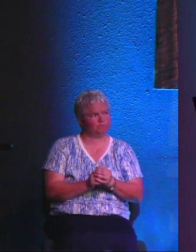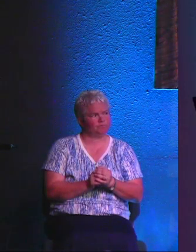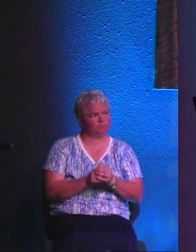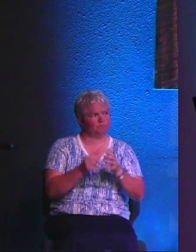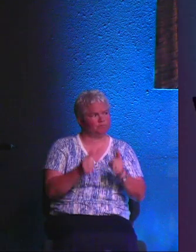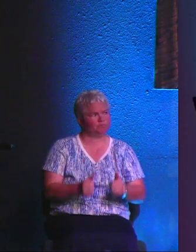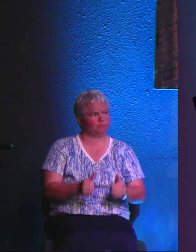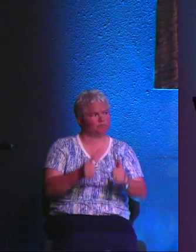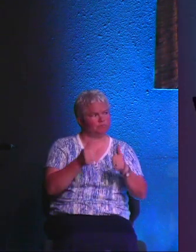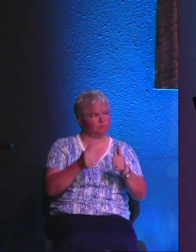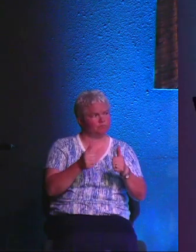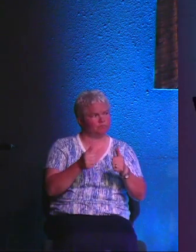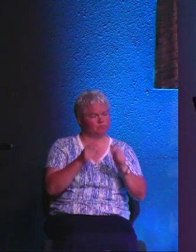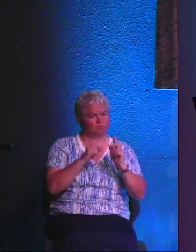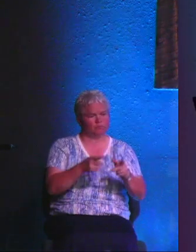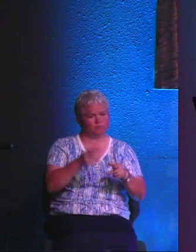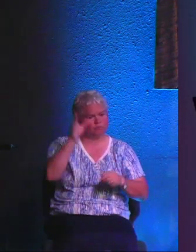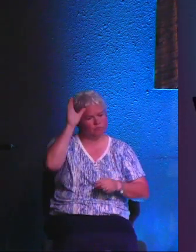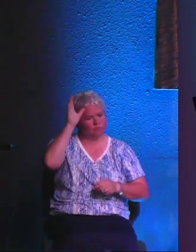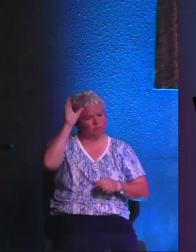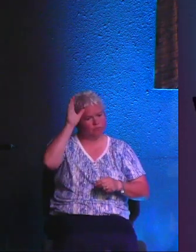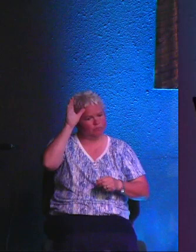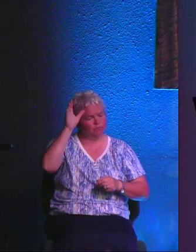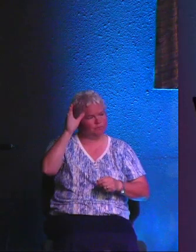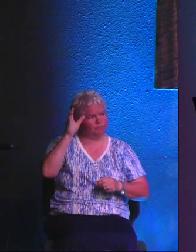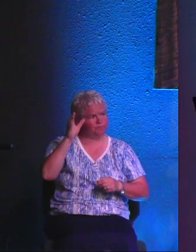And letting another go to his father,